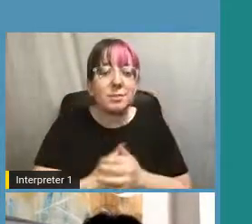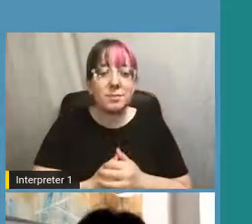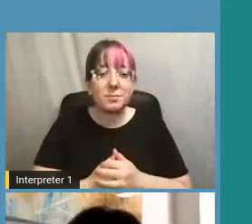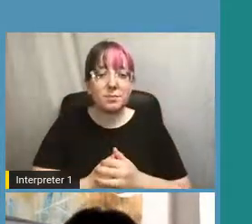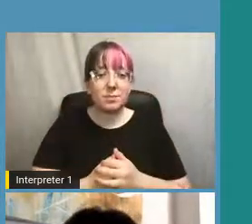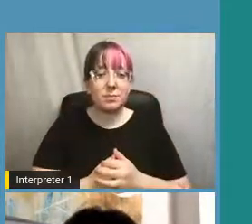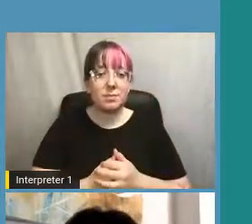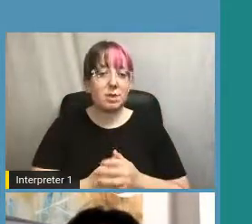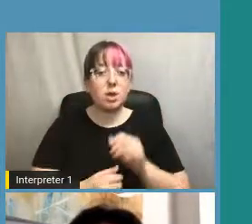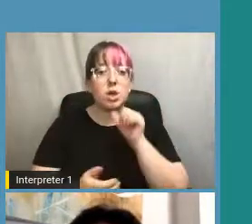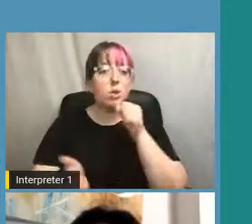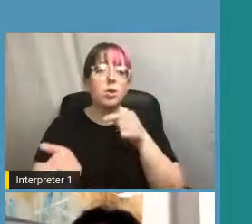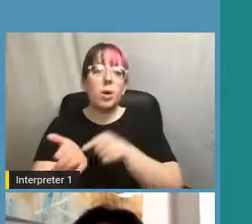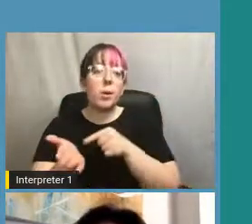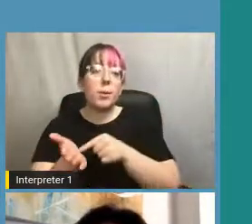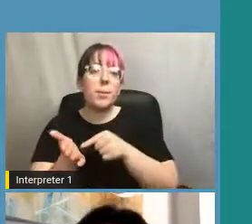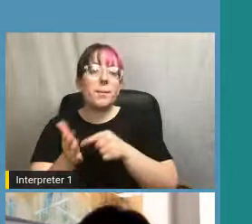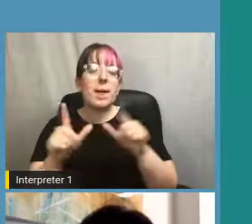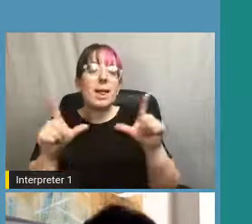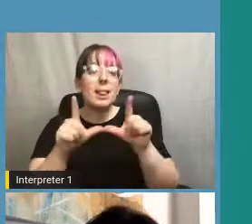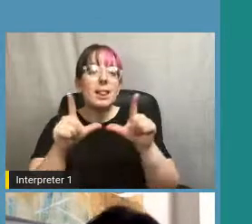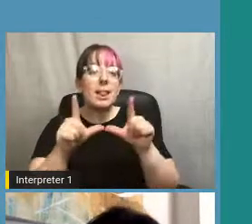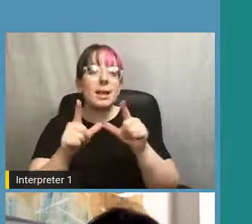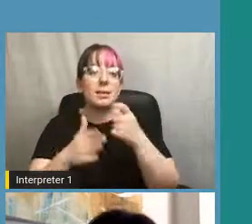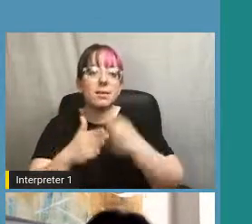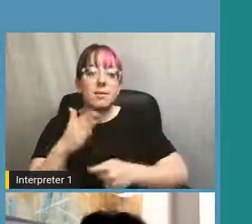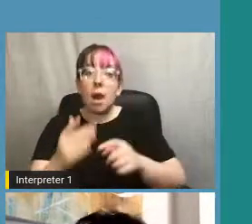pay a licensing fee unless you make $1 million,